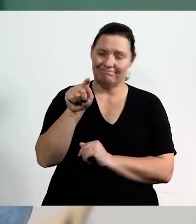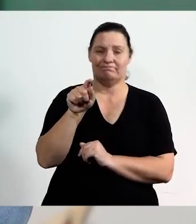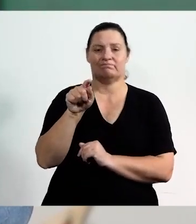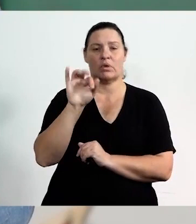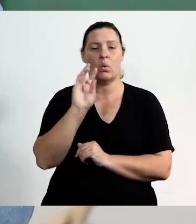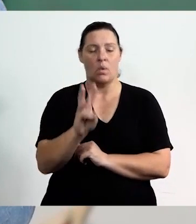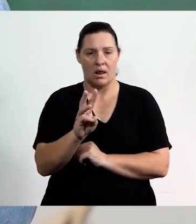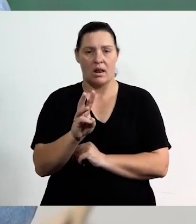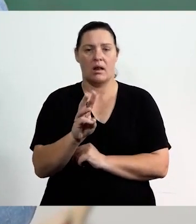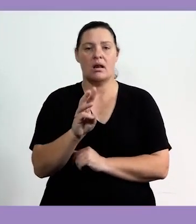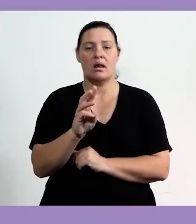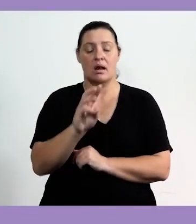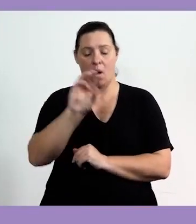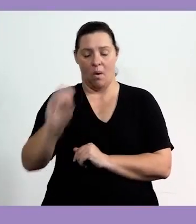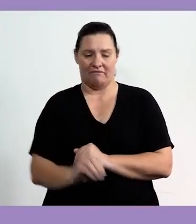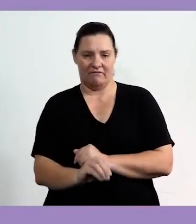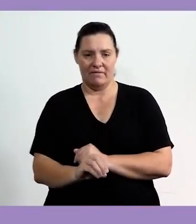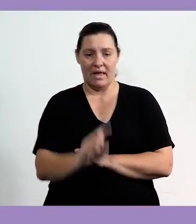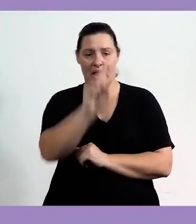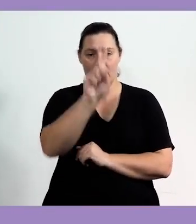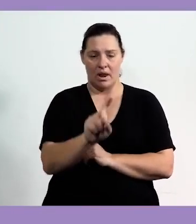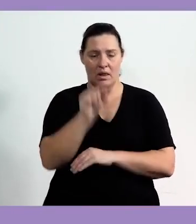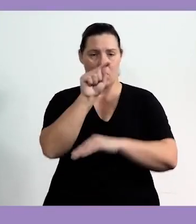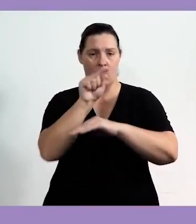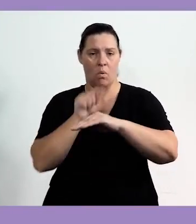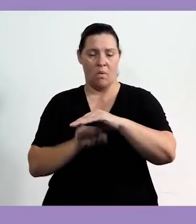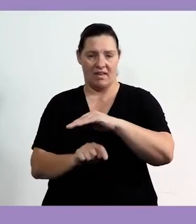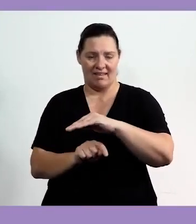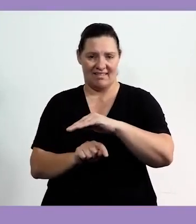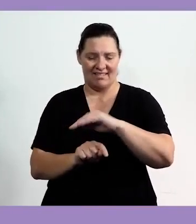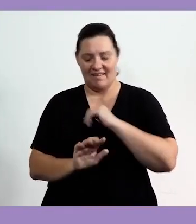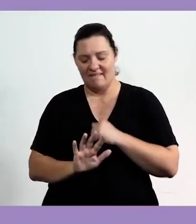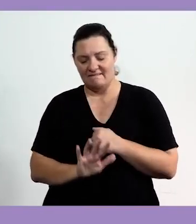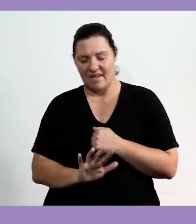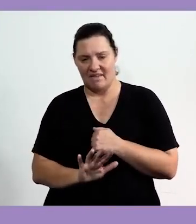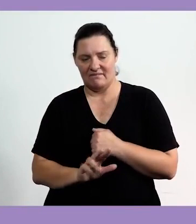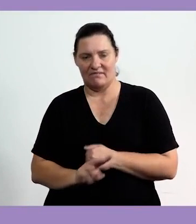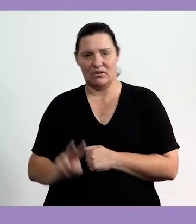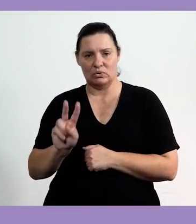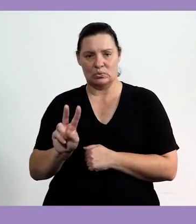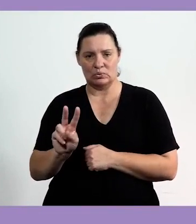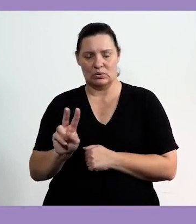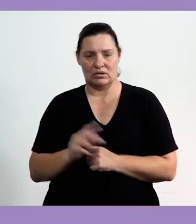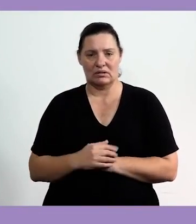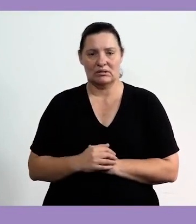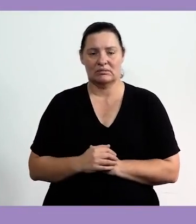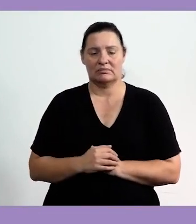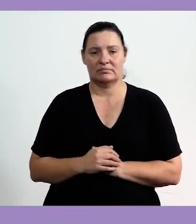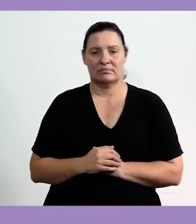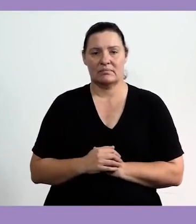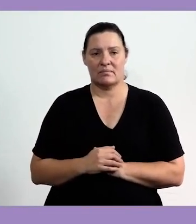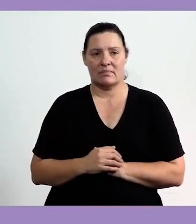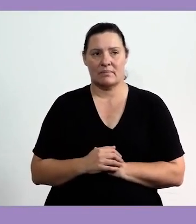exponent? So it is going to become a denominator or a fraction actually, and that is going to be